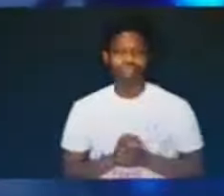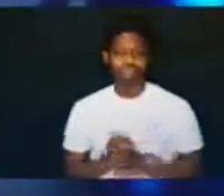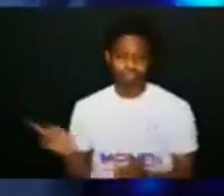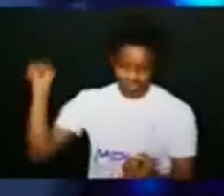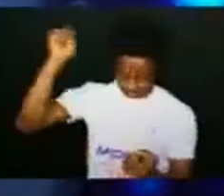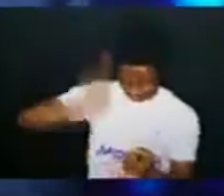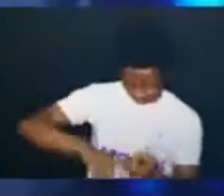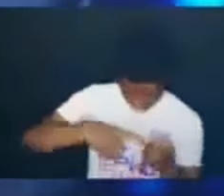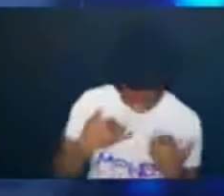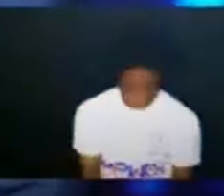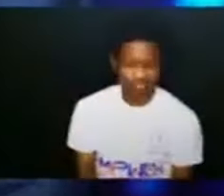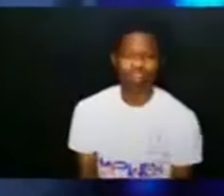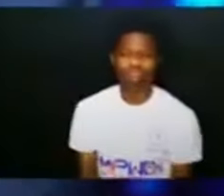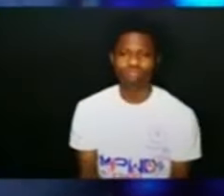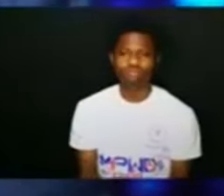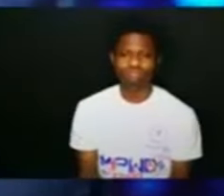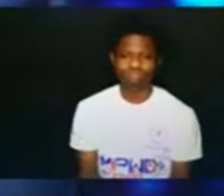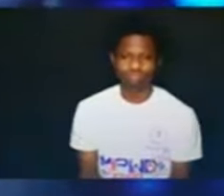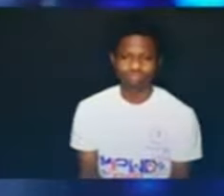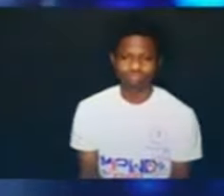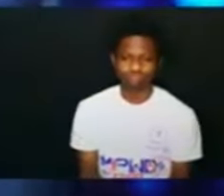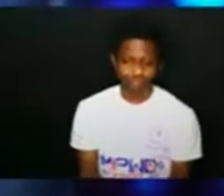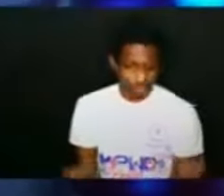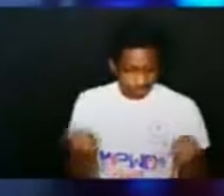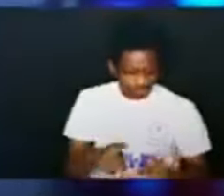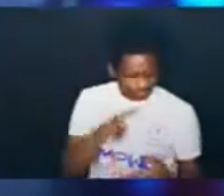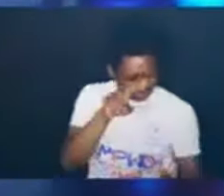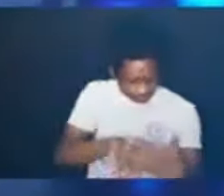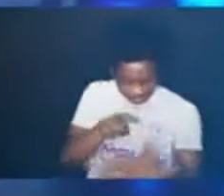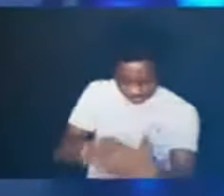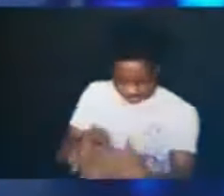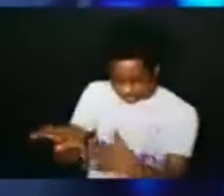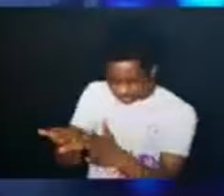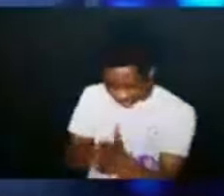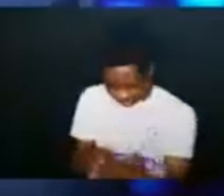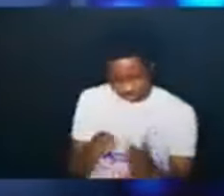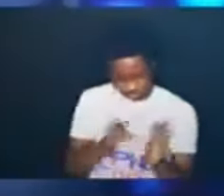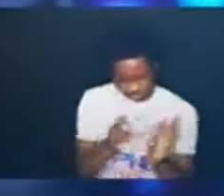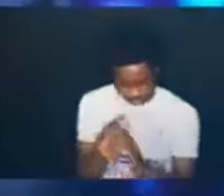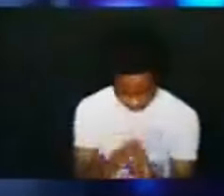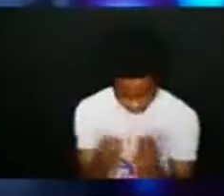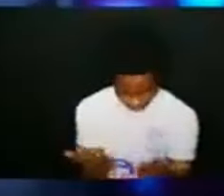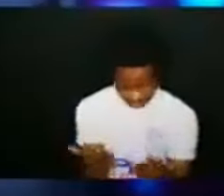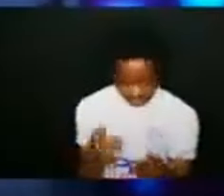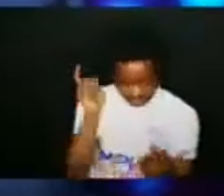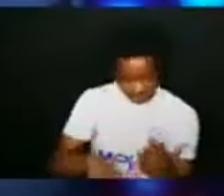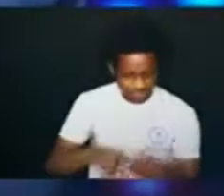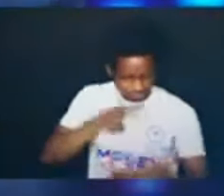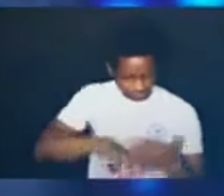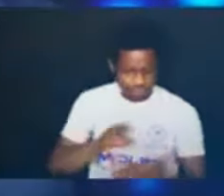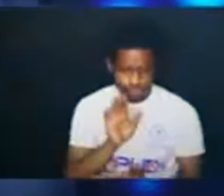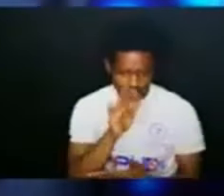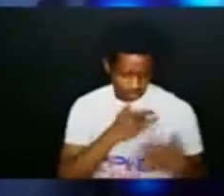today. Now, my yes, ah, at your busy. When we are reading the scriptures, let us read our hearts as well.